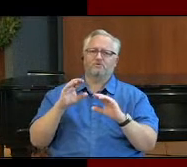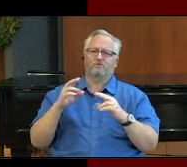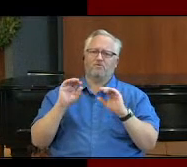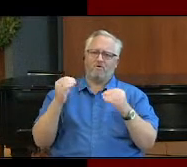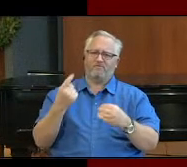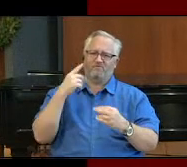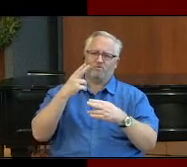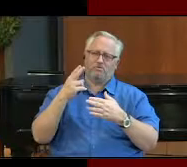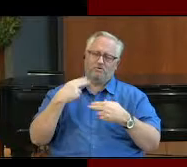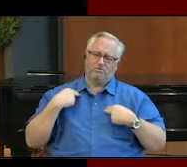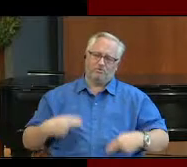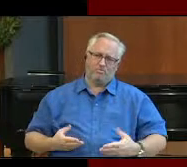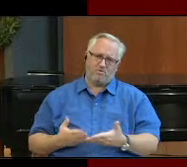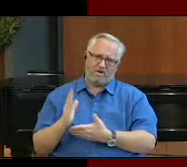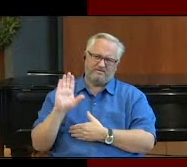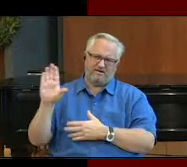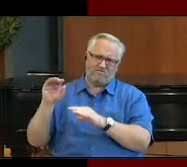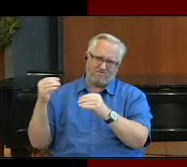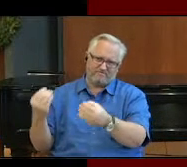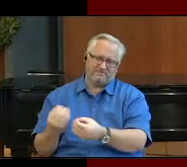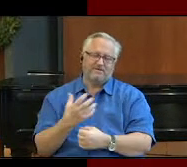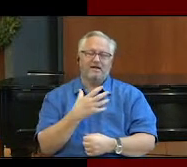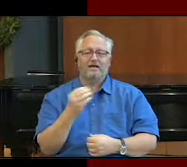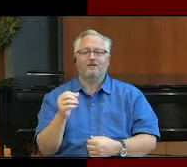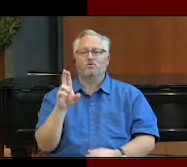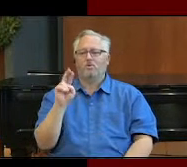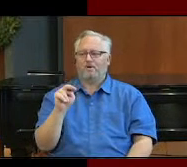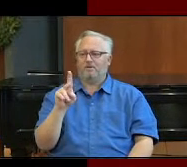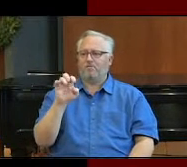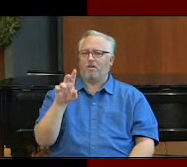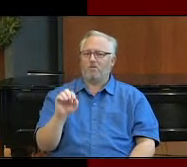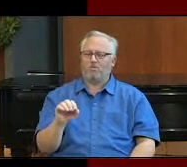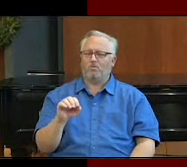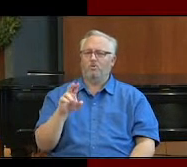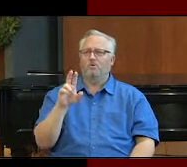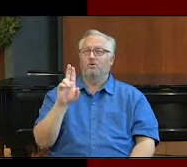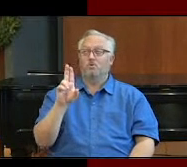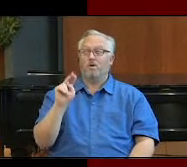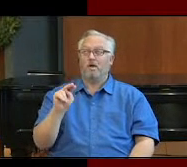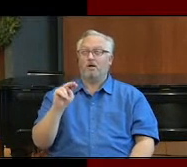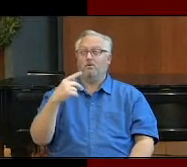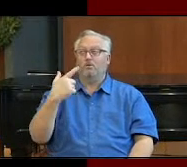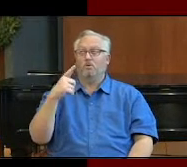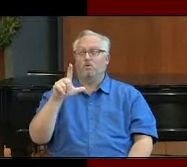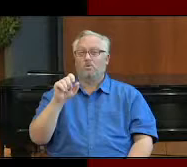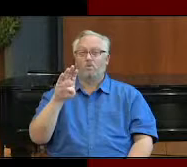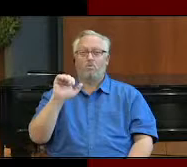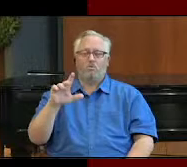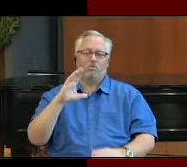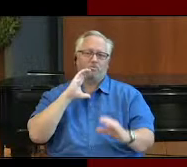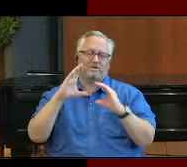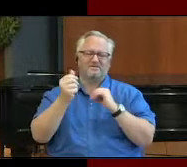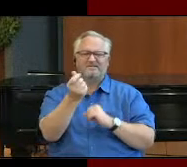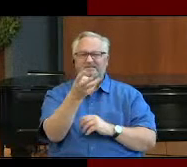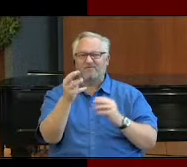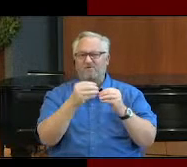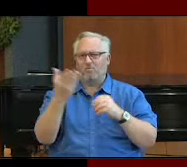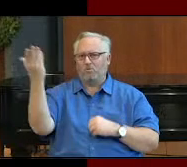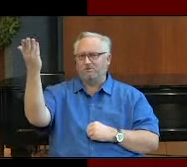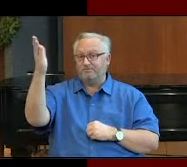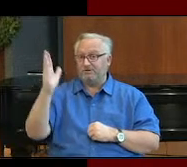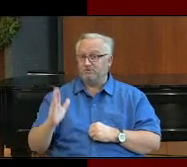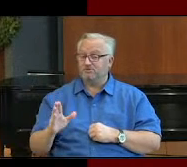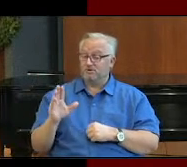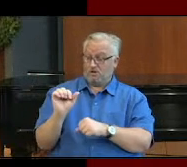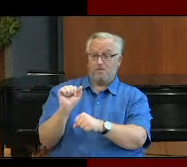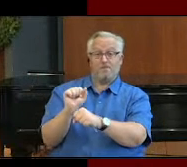and also Hawa Diallo, who is with the UN Department of Global Communications, and many, many more speakers. We will continue